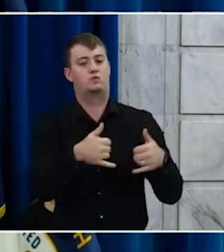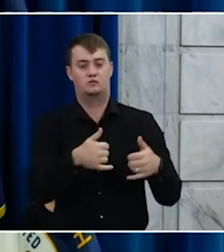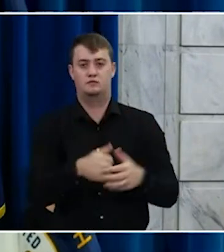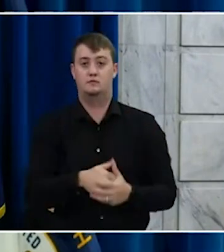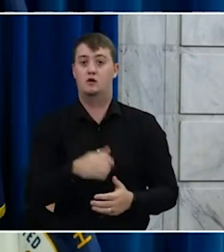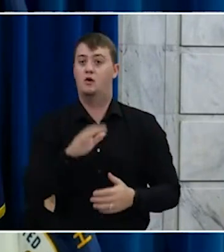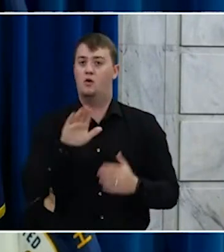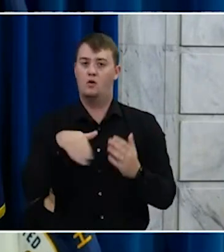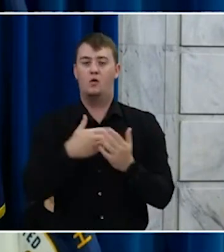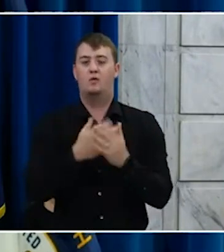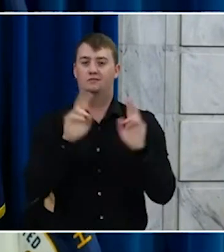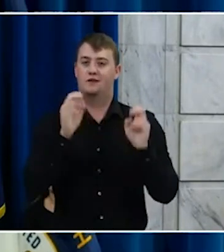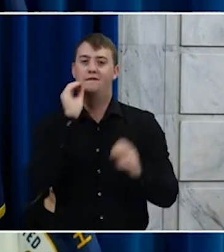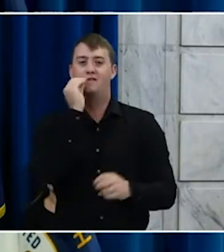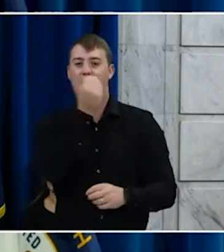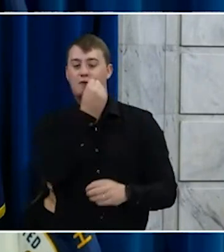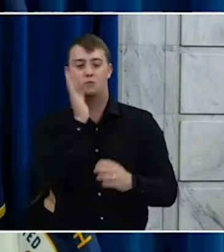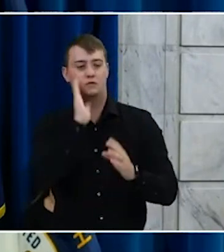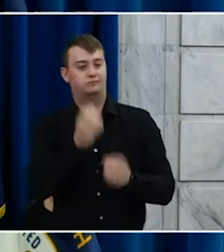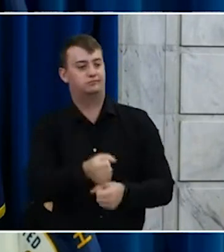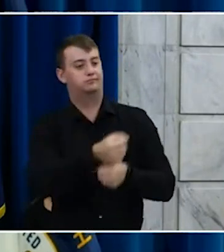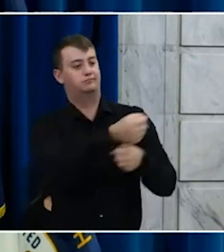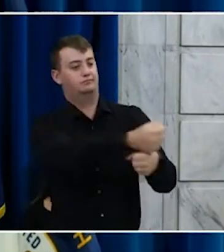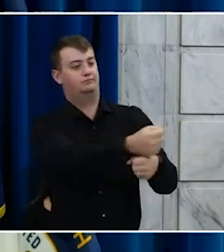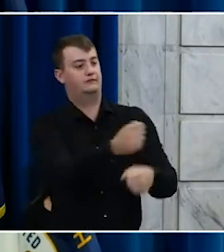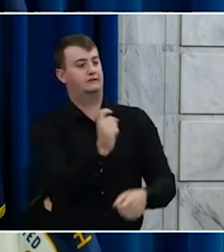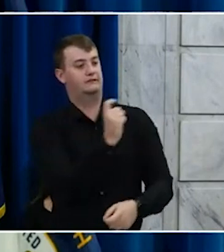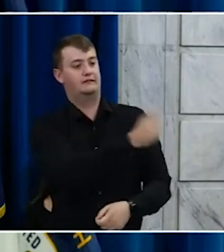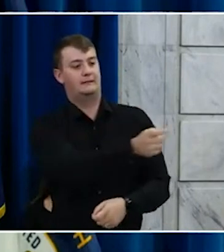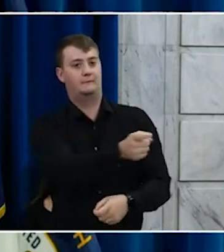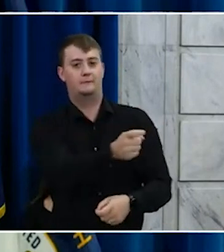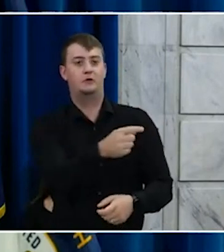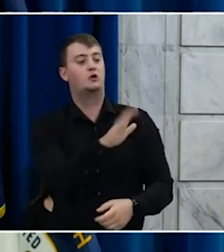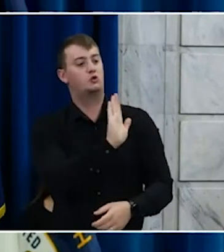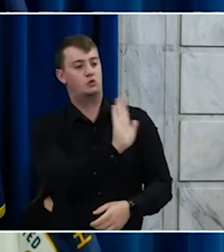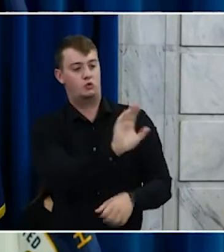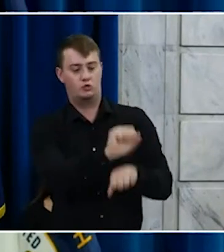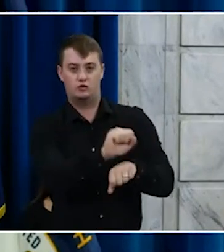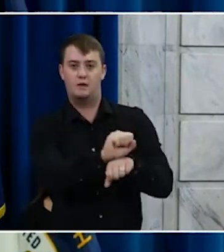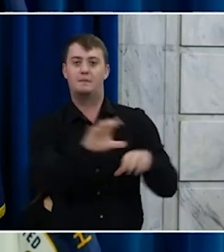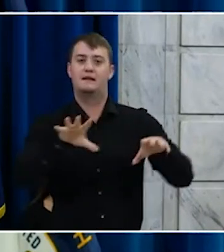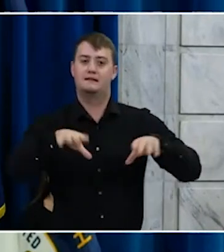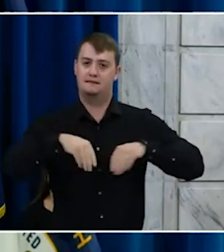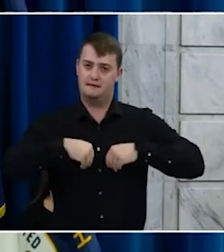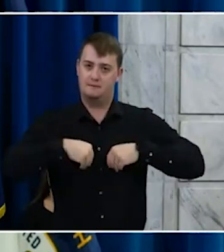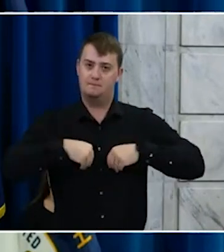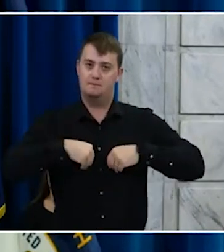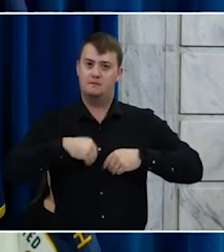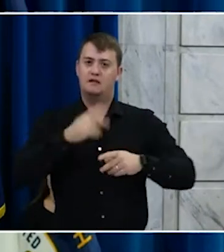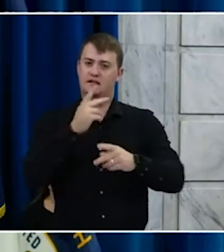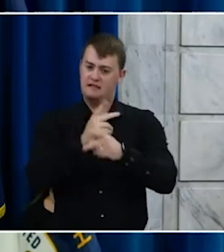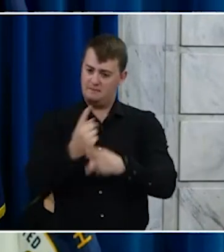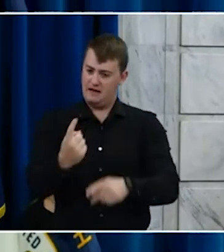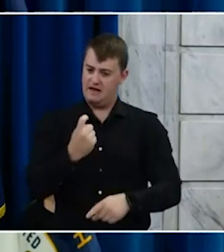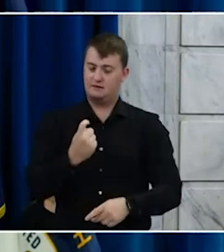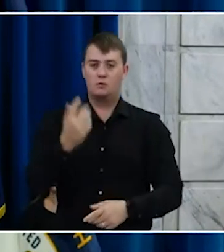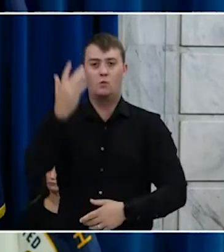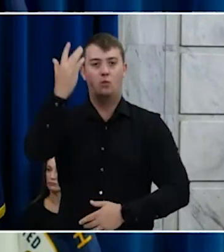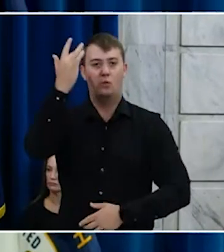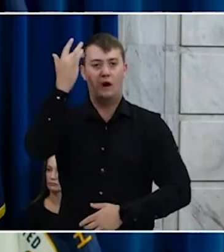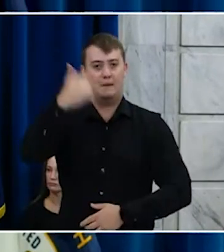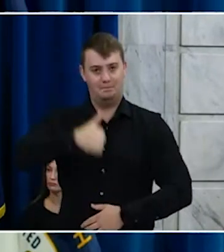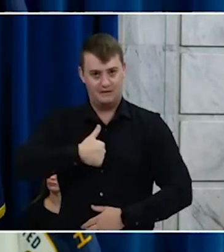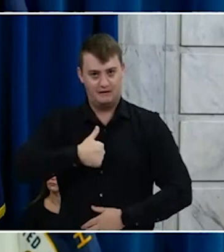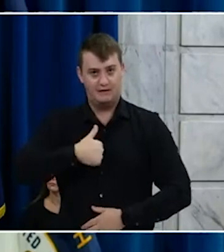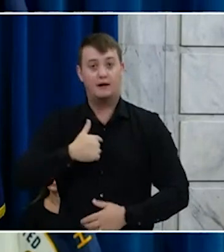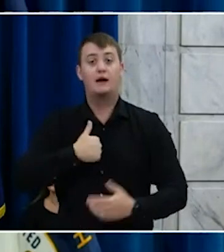all going to give them to you today. And it's your job to accept them. And keep asking, why me? Because I want